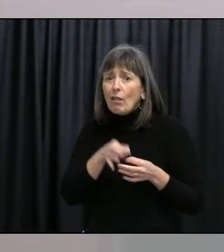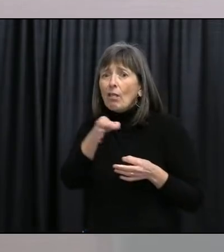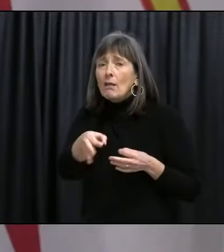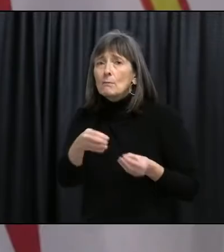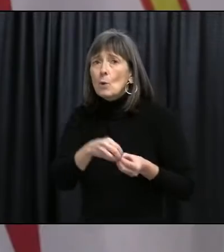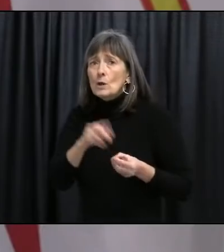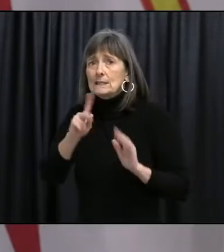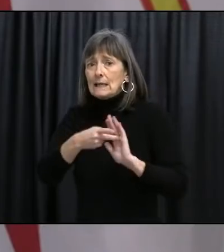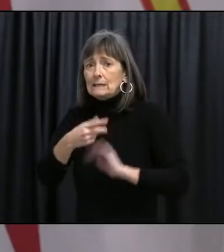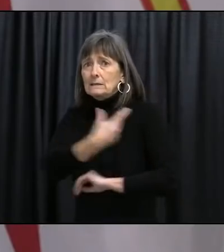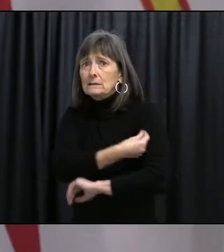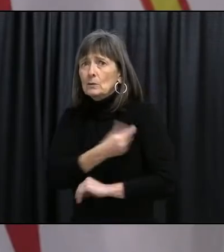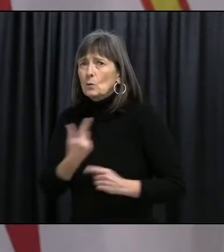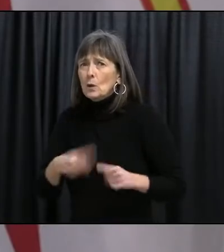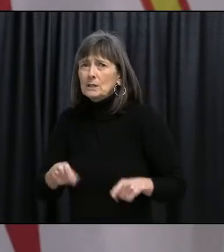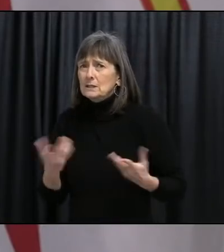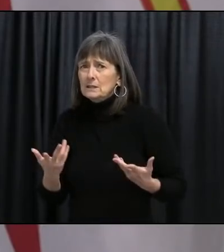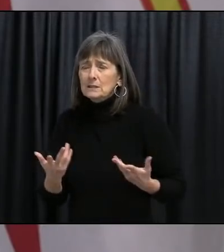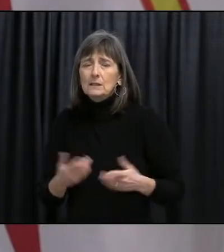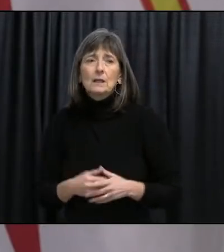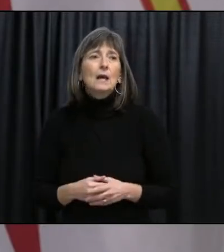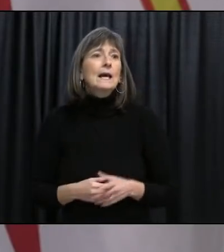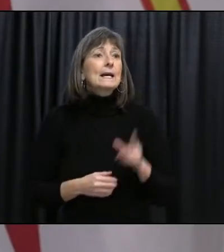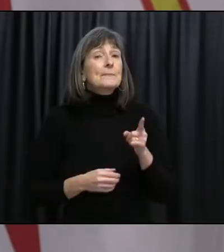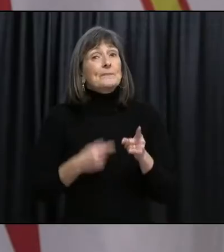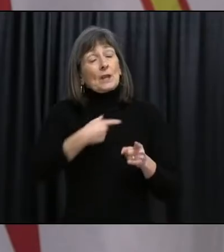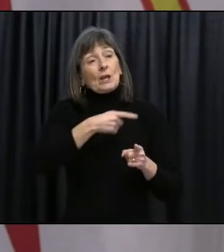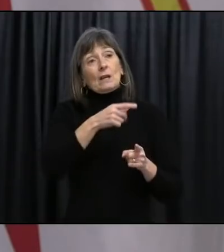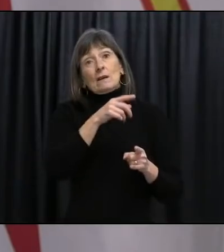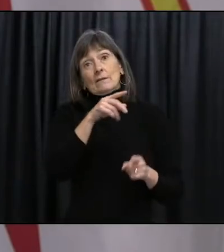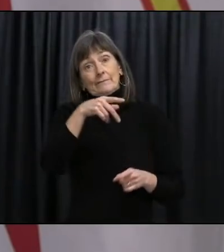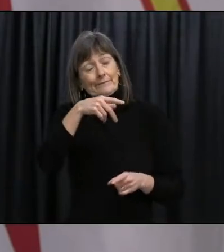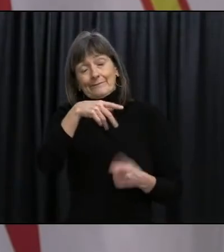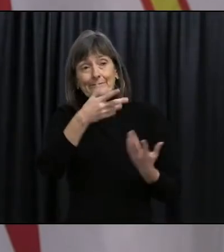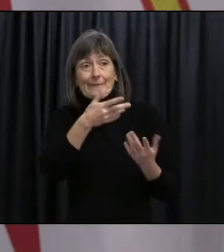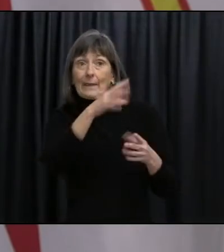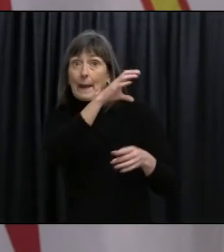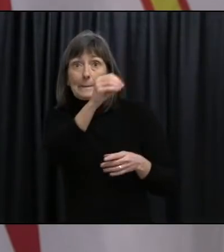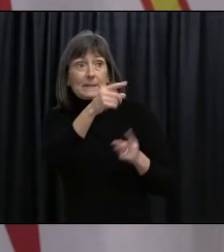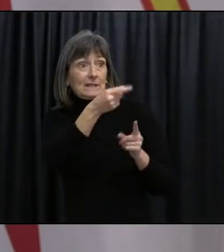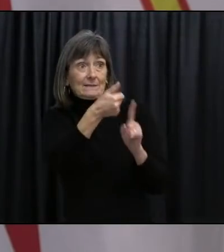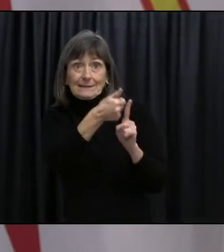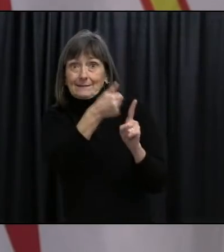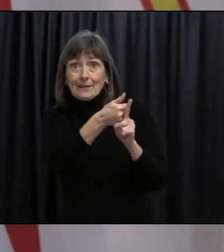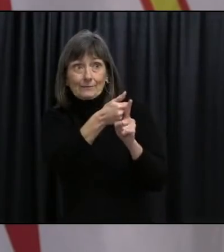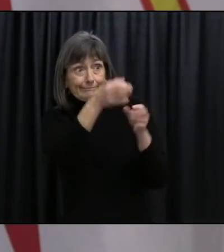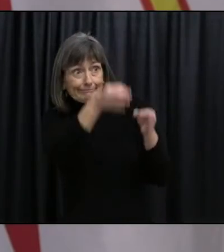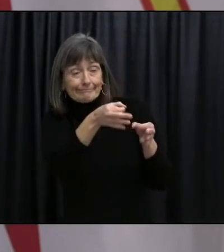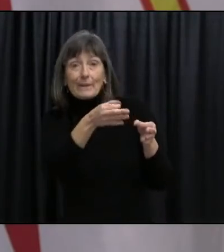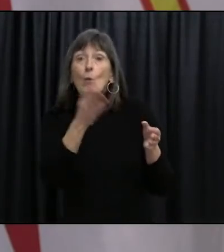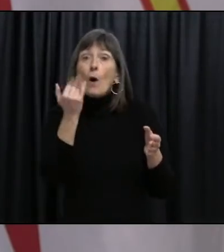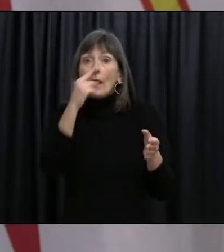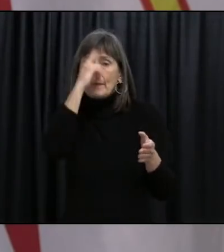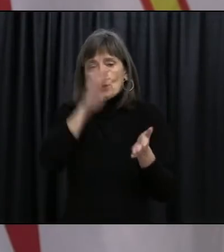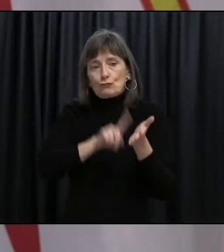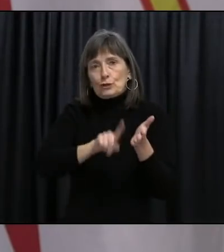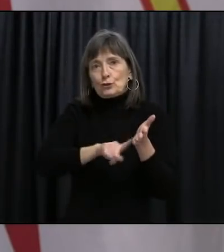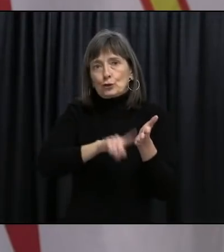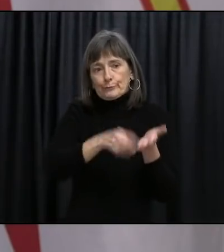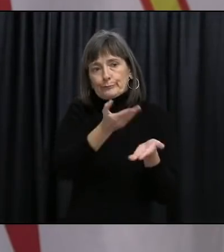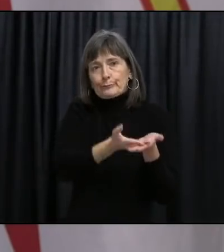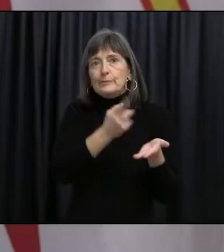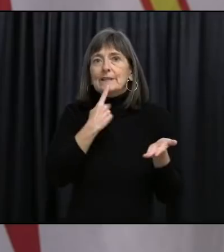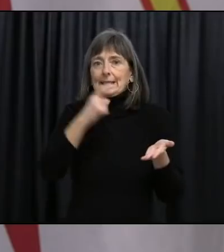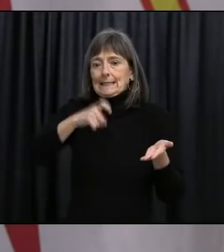So those recommendations have been made just because that's what the clinical trial data had shown,